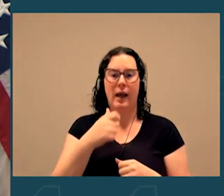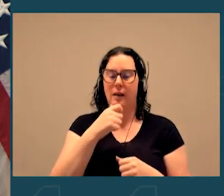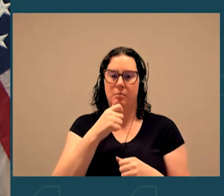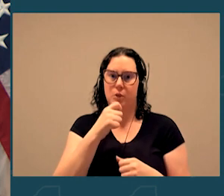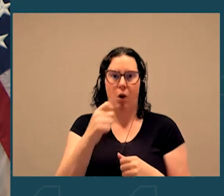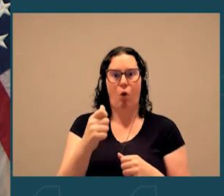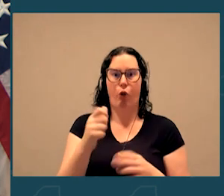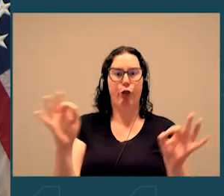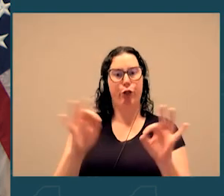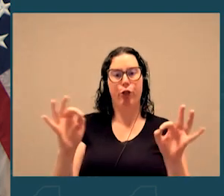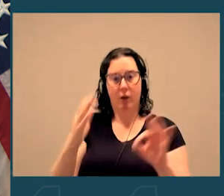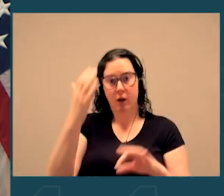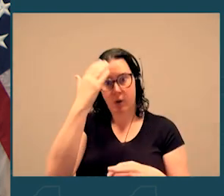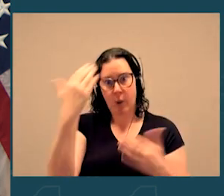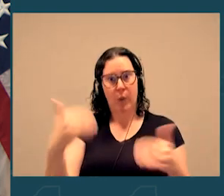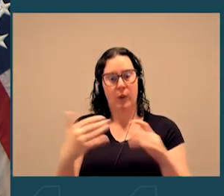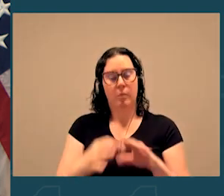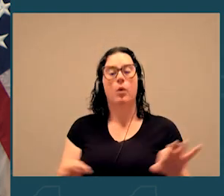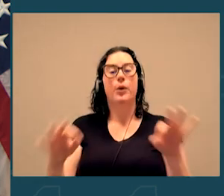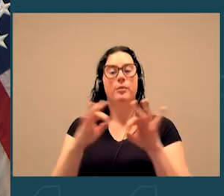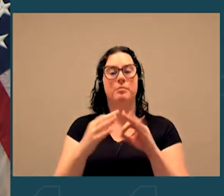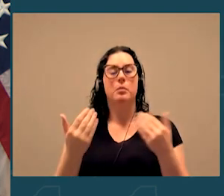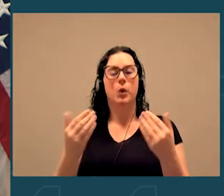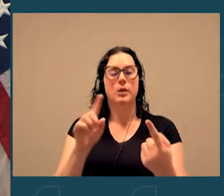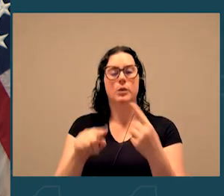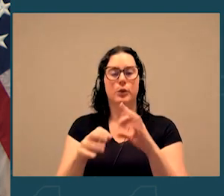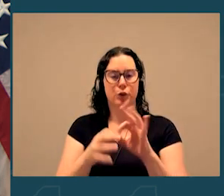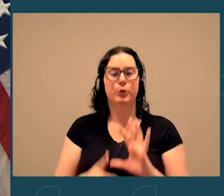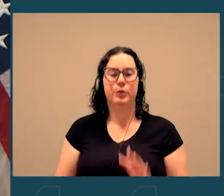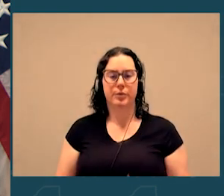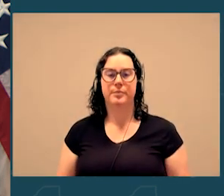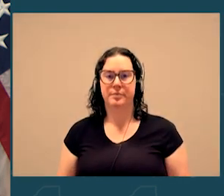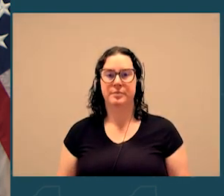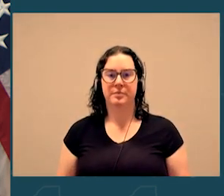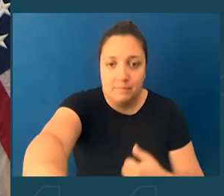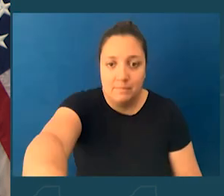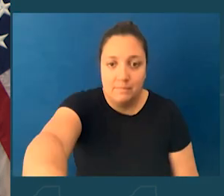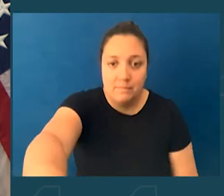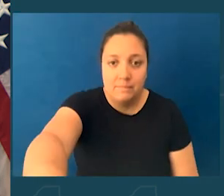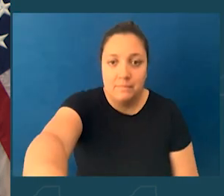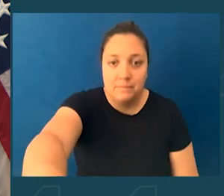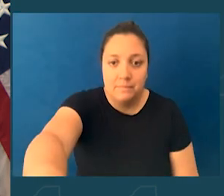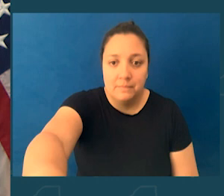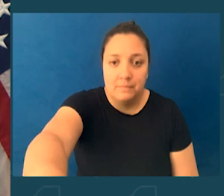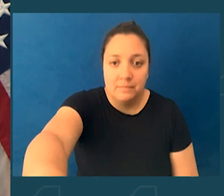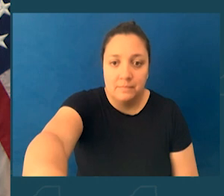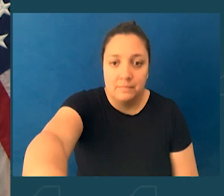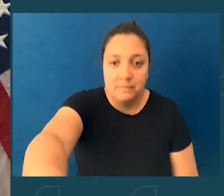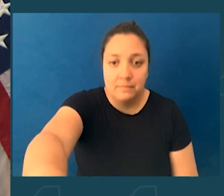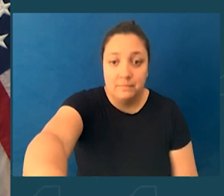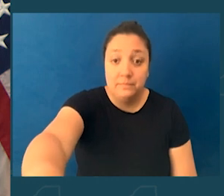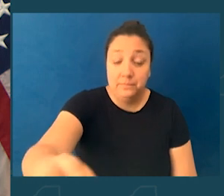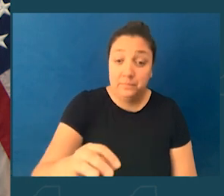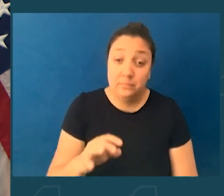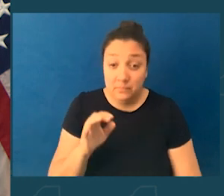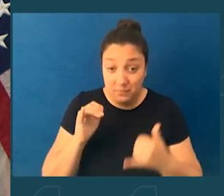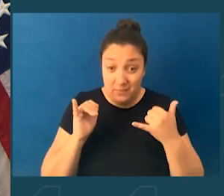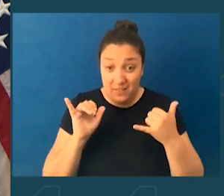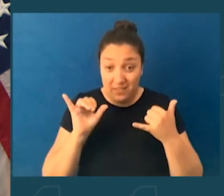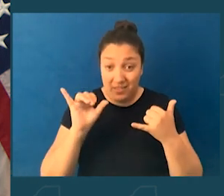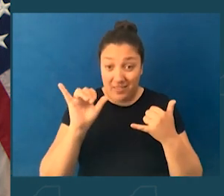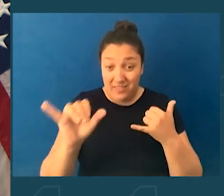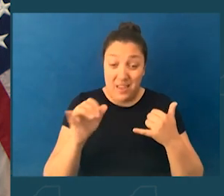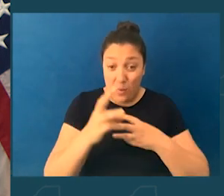granted. So the world we want to live in, we're defining it right now. We're defining it